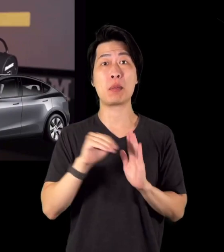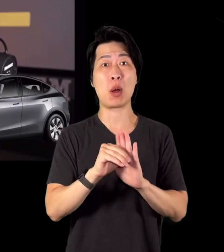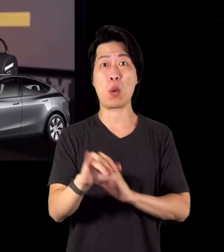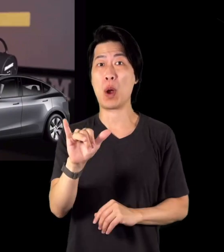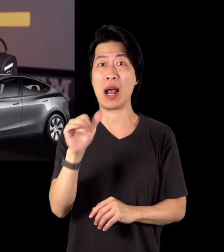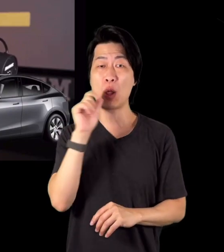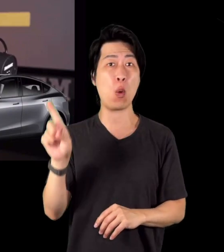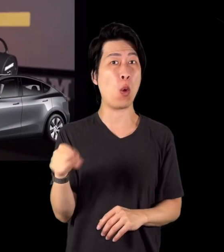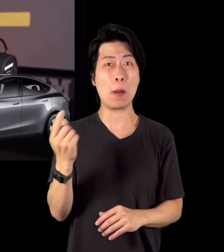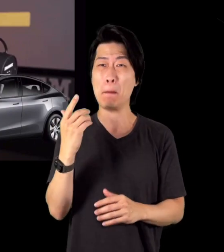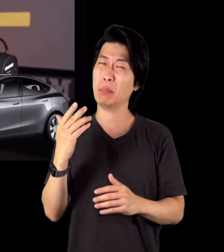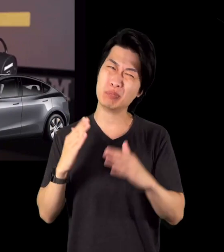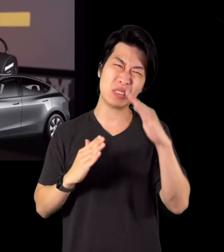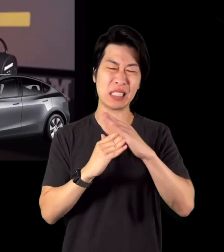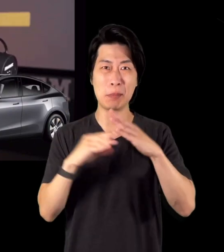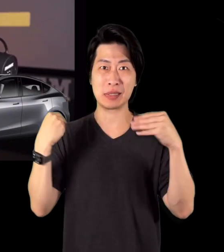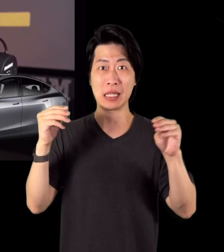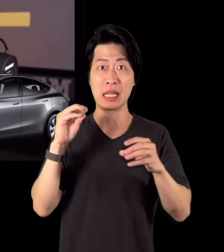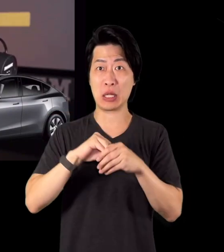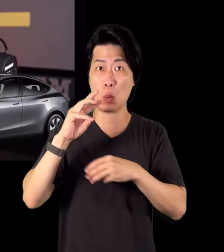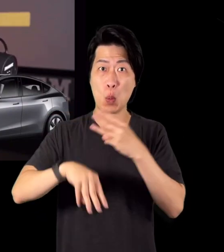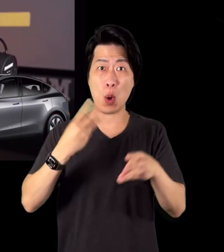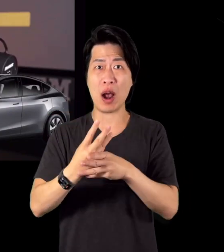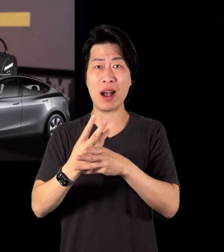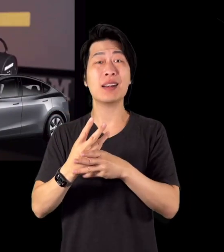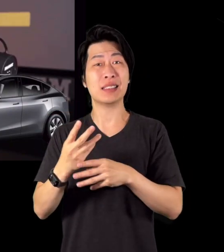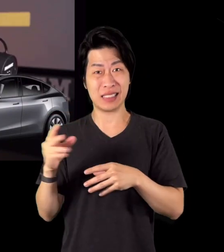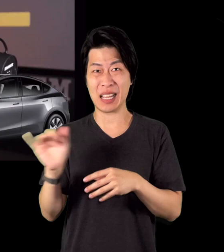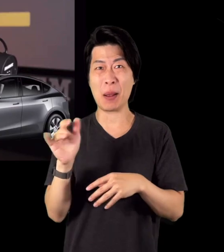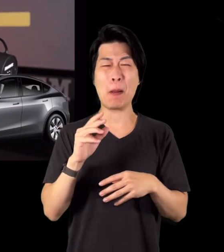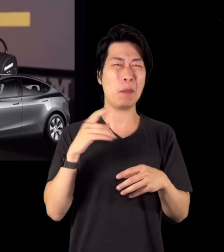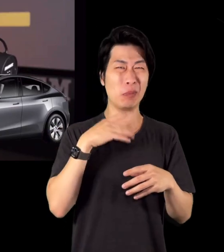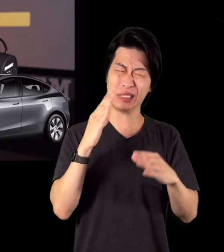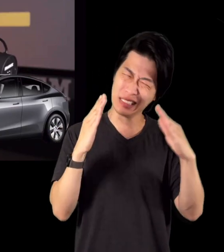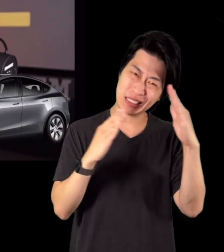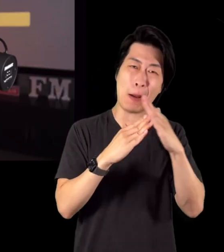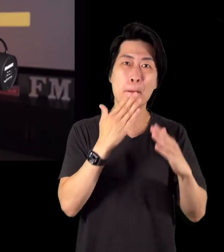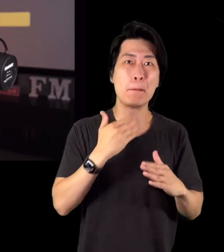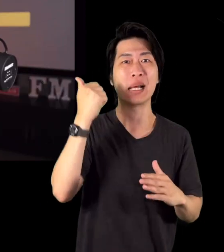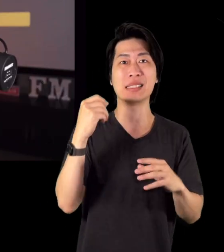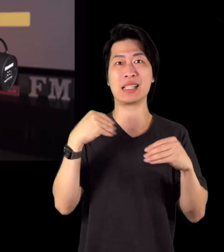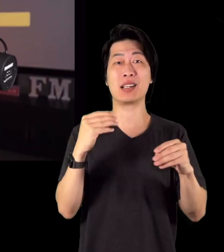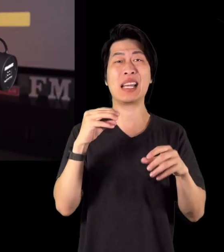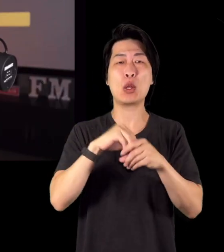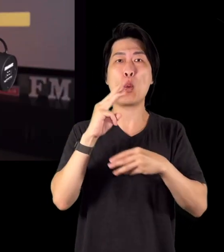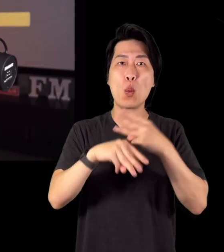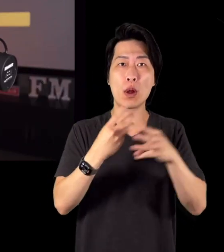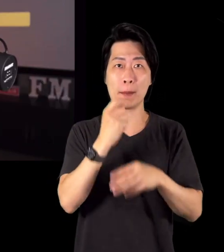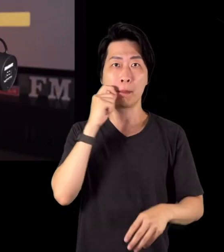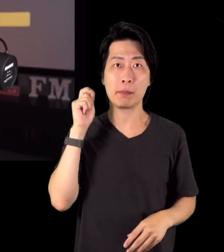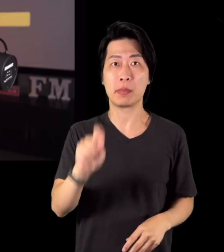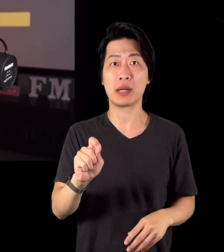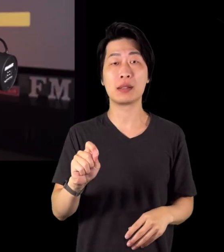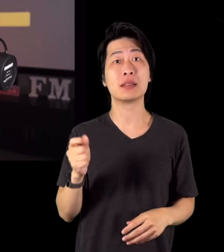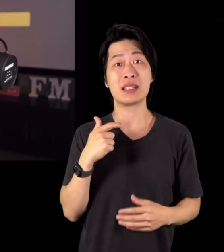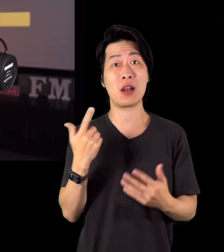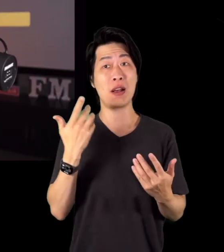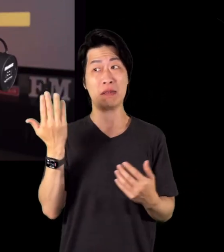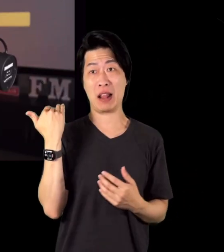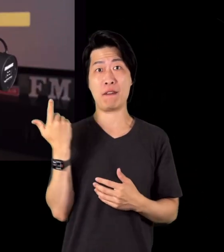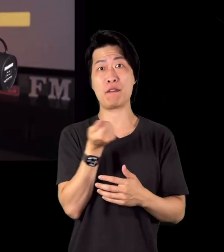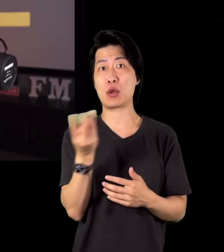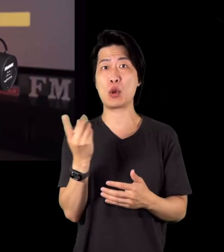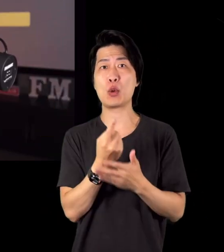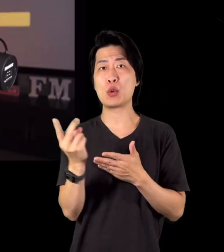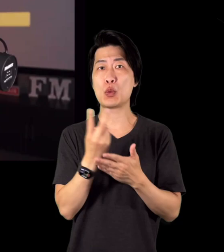is not only the best-selling EV in the world, but it's also the best-selling car in the world, period. Now, I have many thoughts as to why this is the case. So for the last